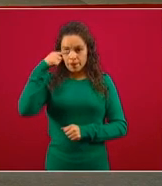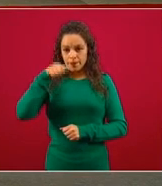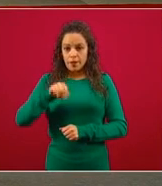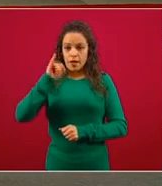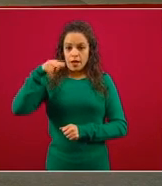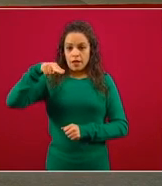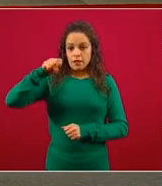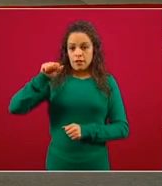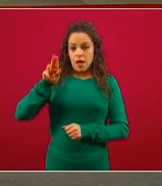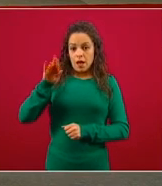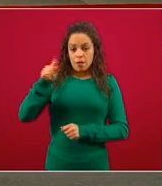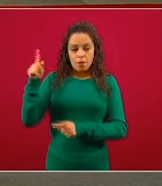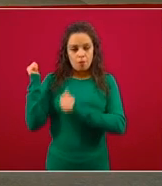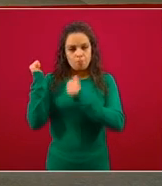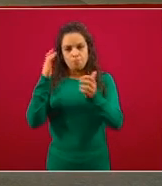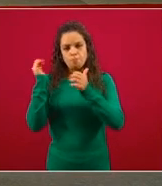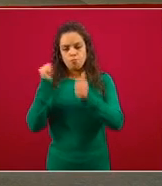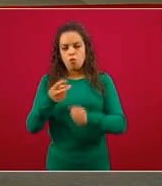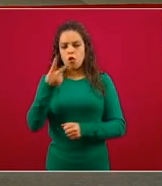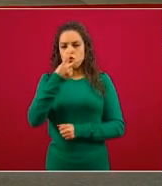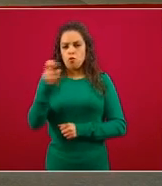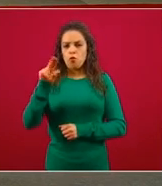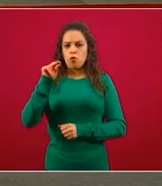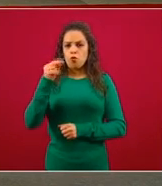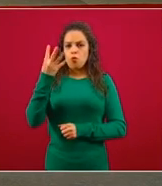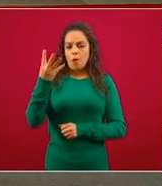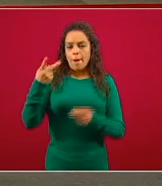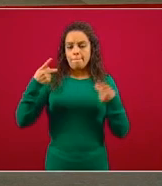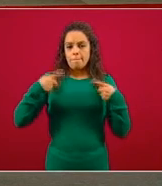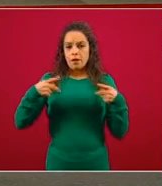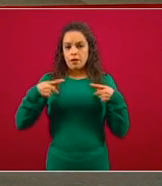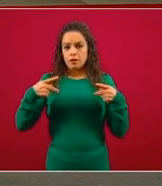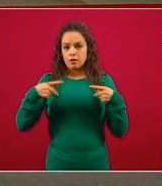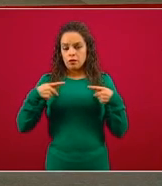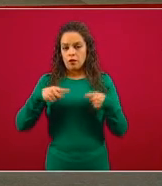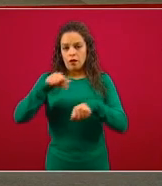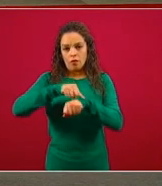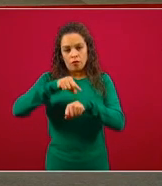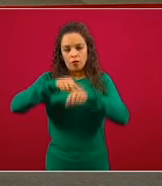for his collaboration with this whole situation.